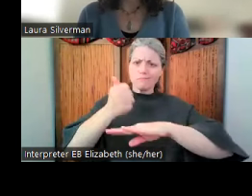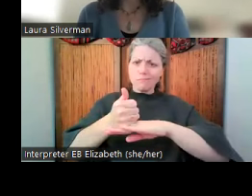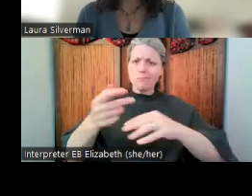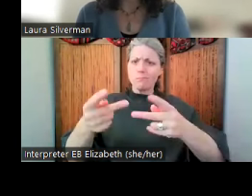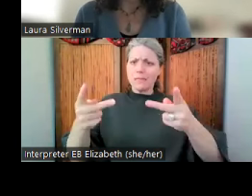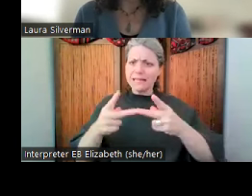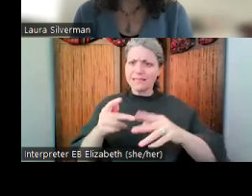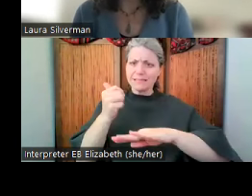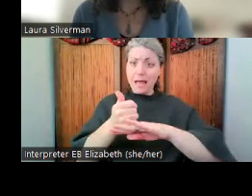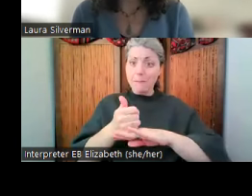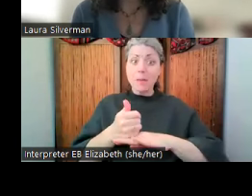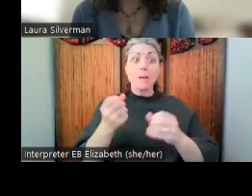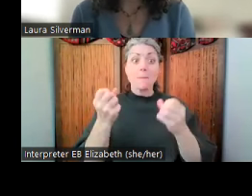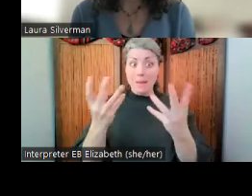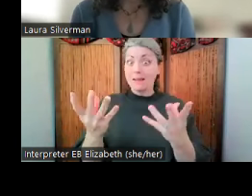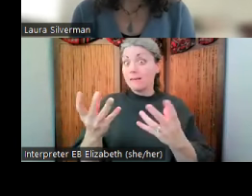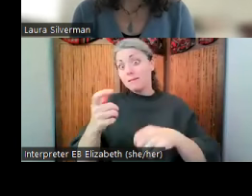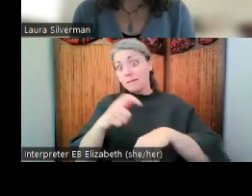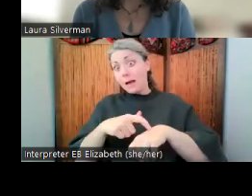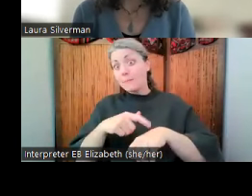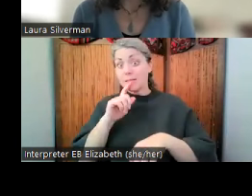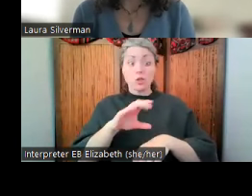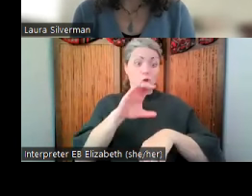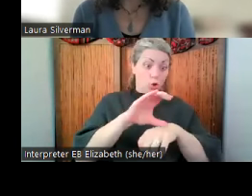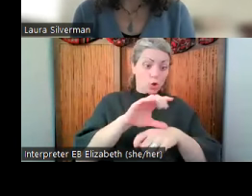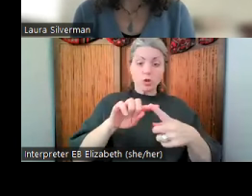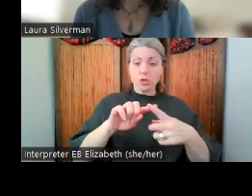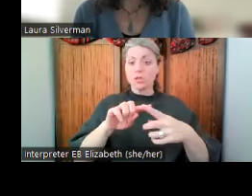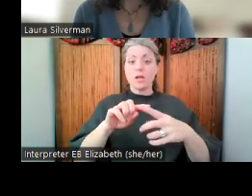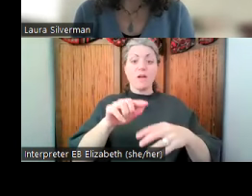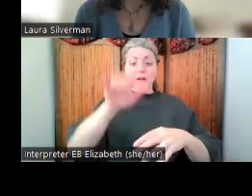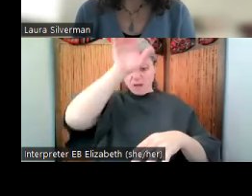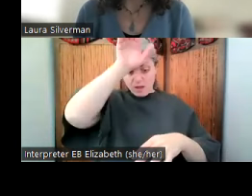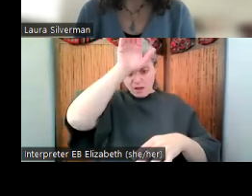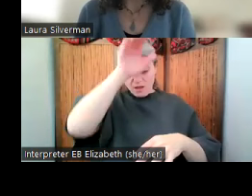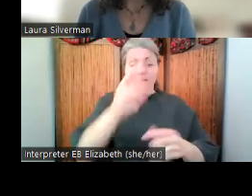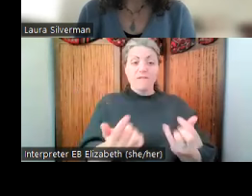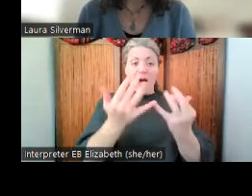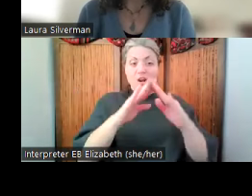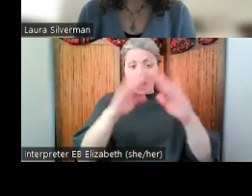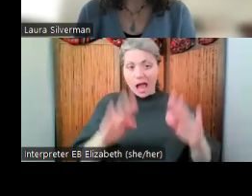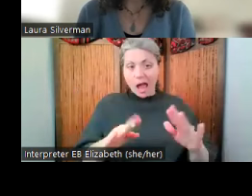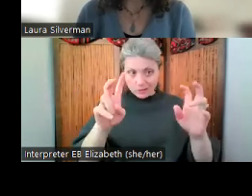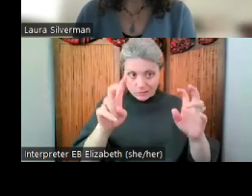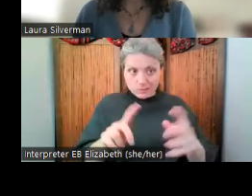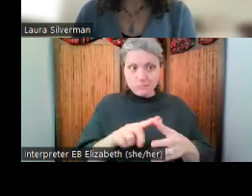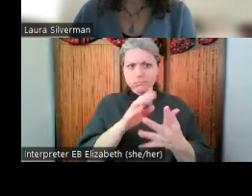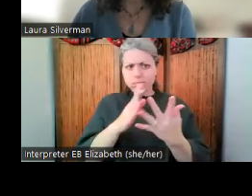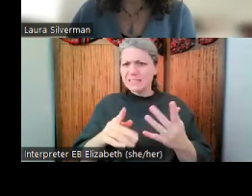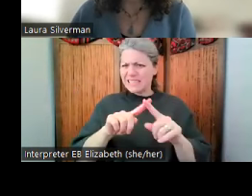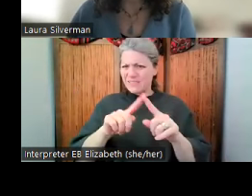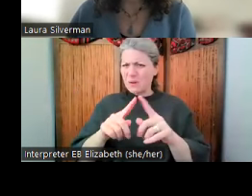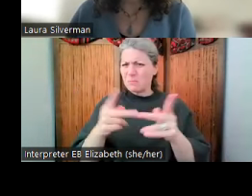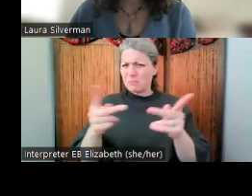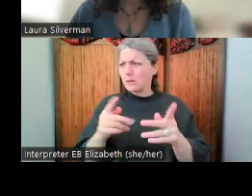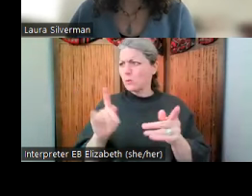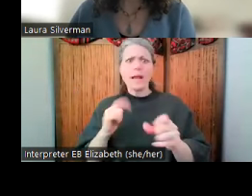like churches and firehouses. And this often makes physical accessibility really